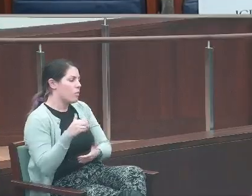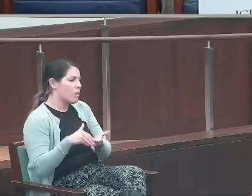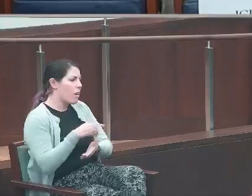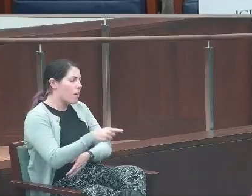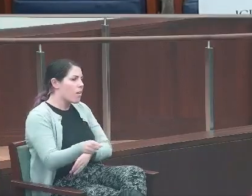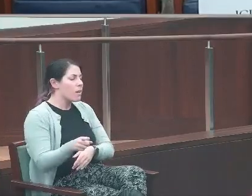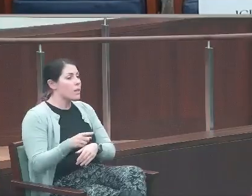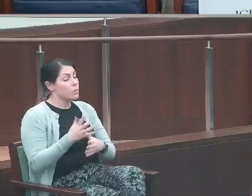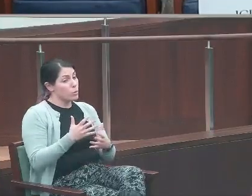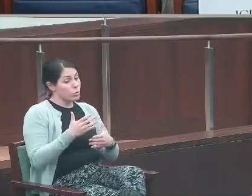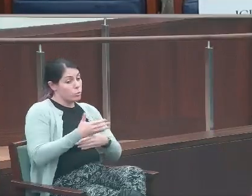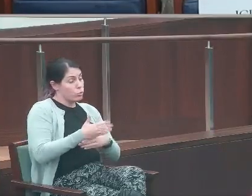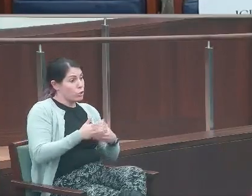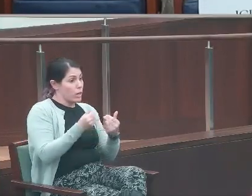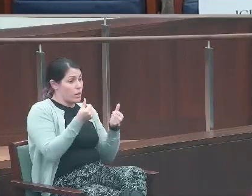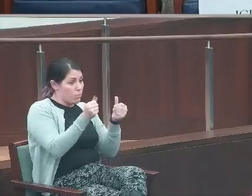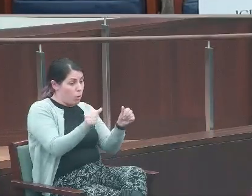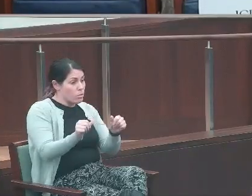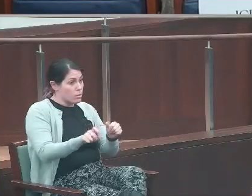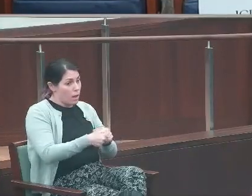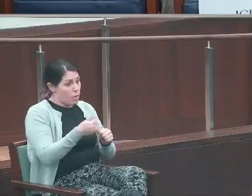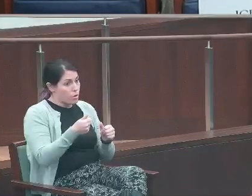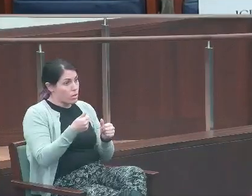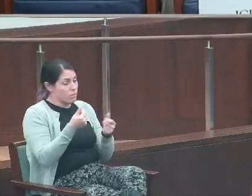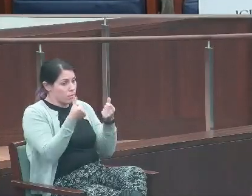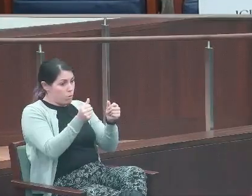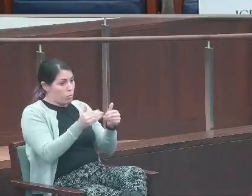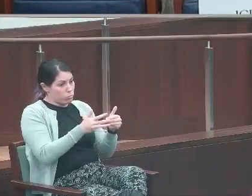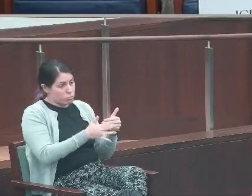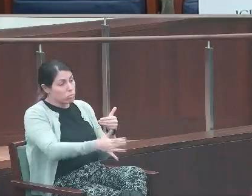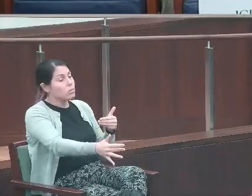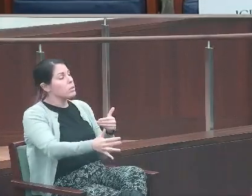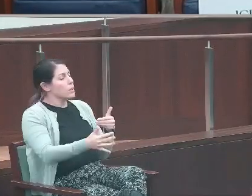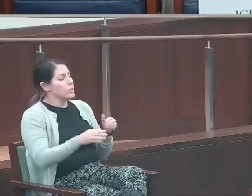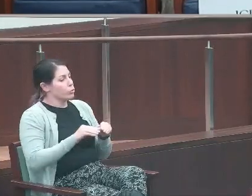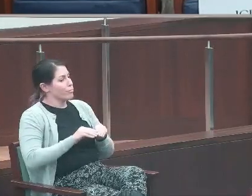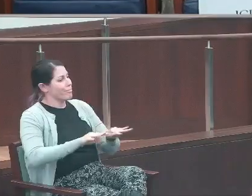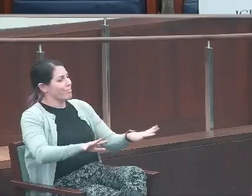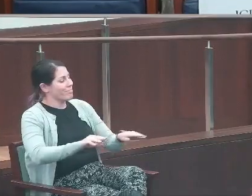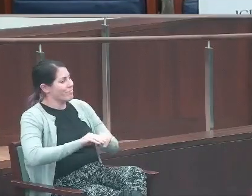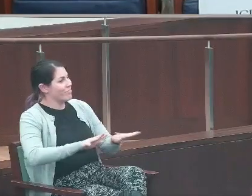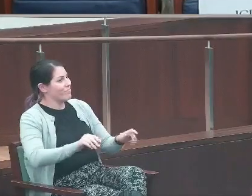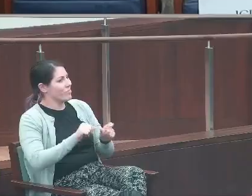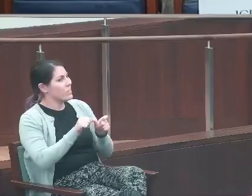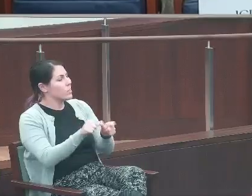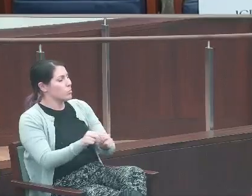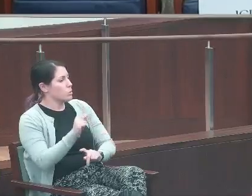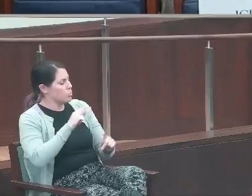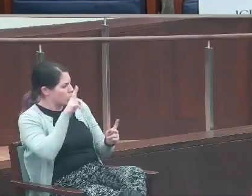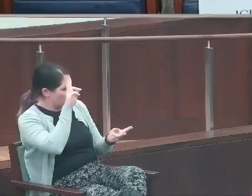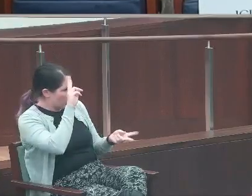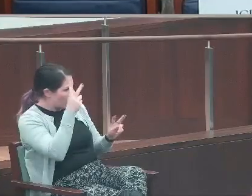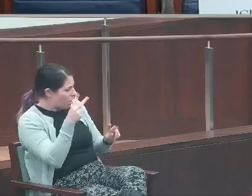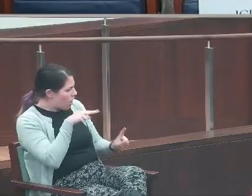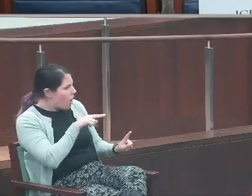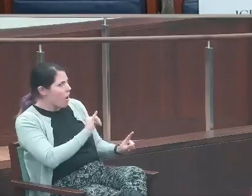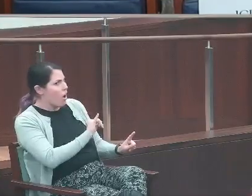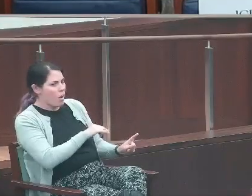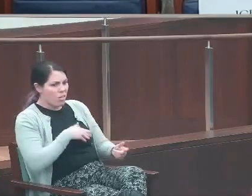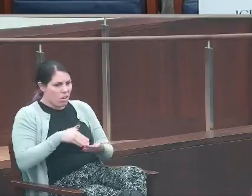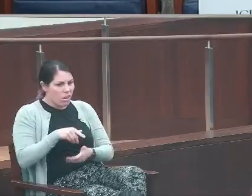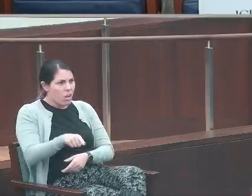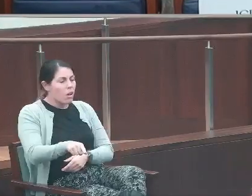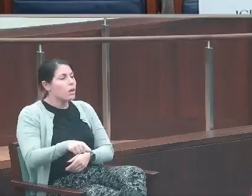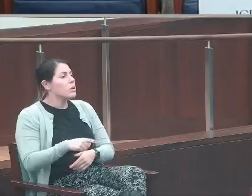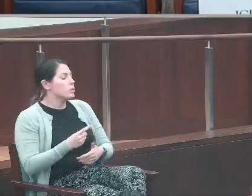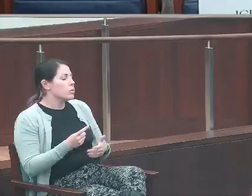it, we're fueling an algorithm that lifts up that bad information and that extremism. And so there's very practical tools that webinar I think is on